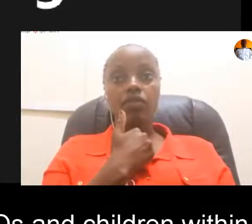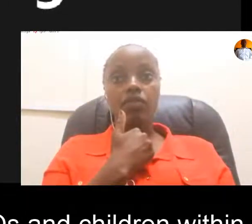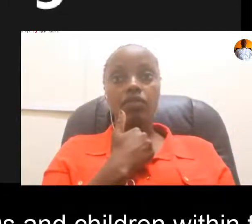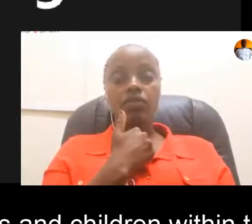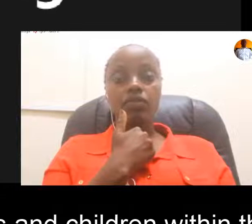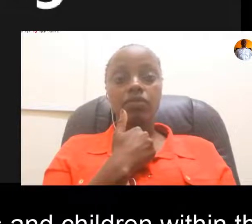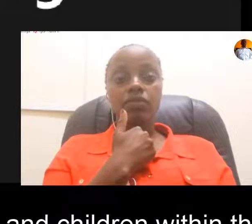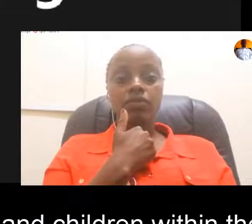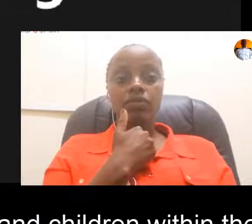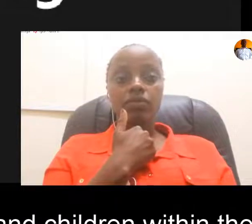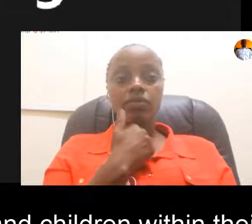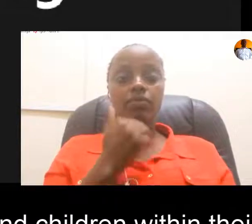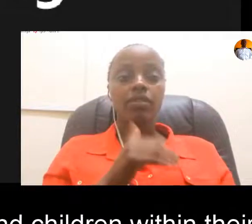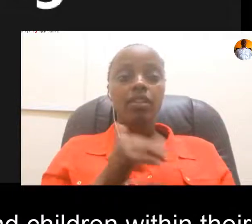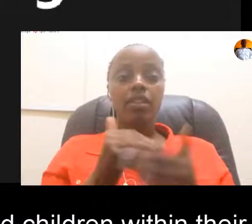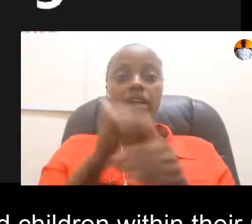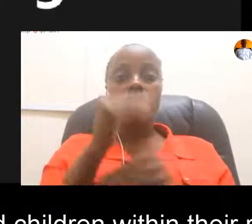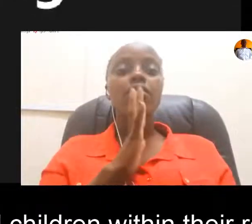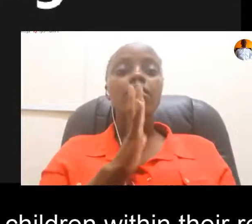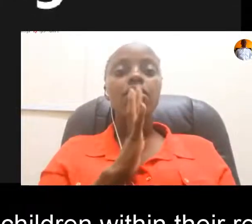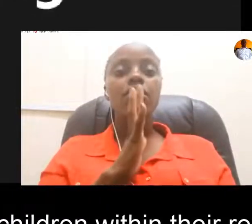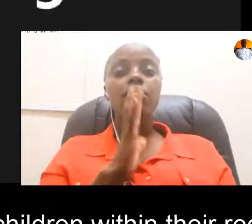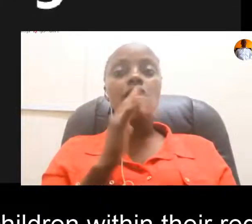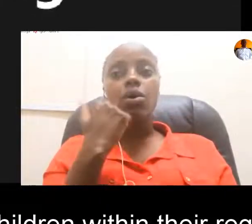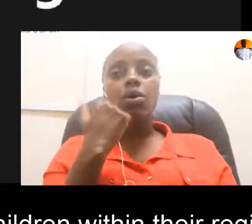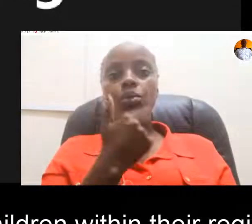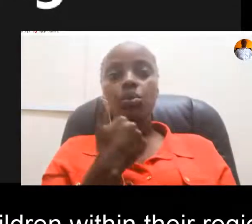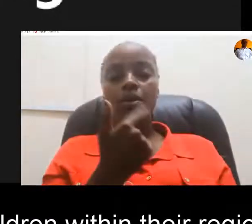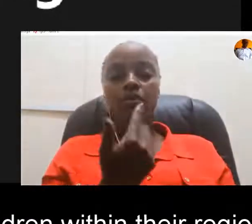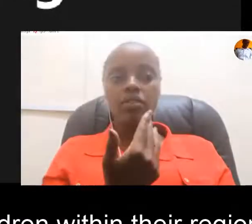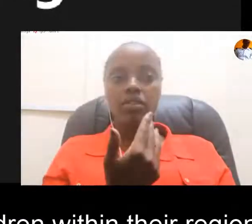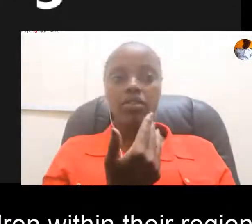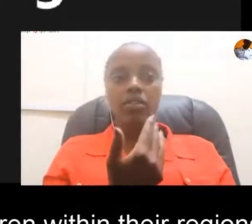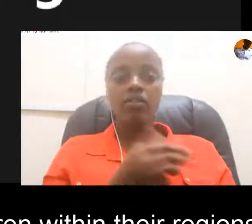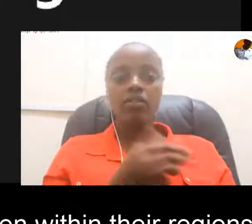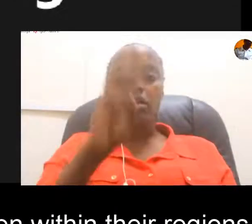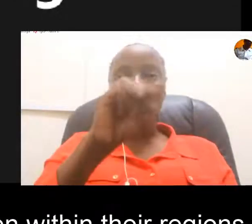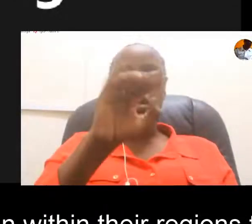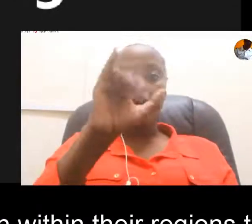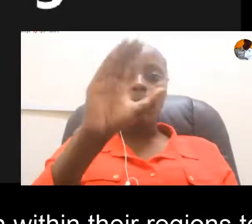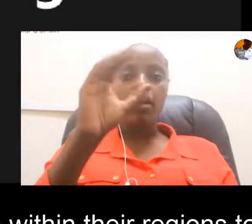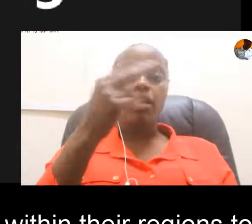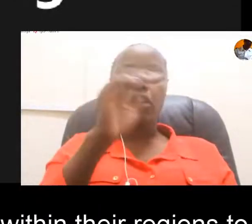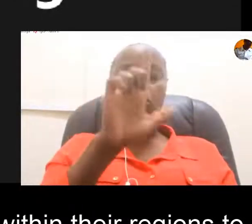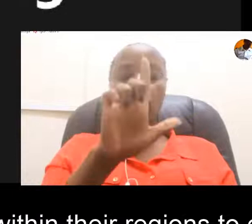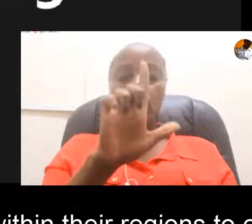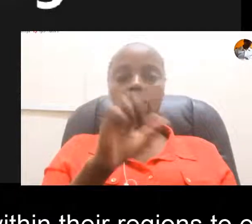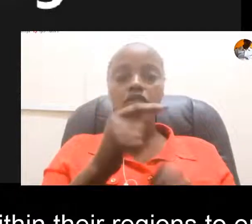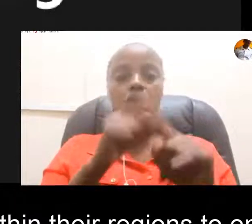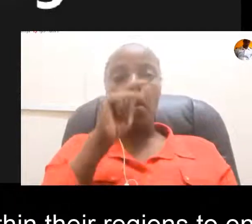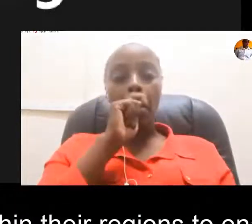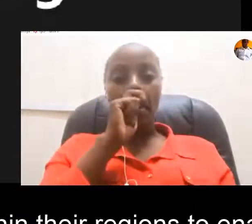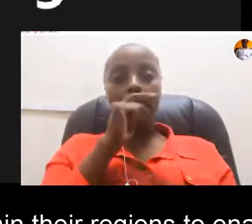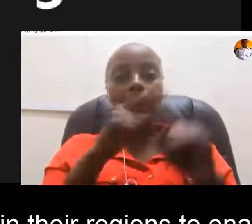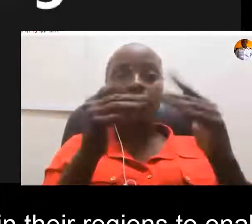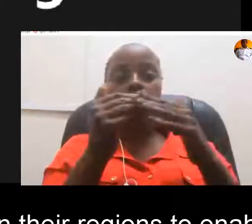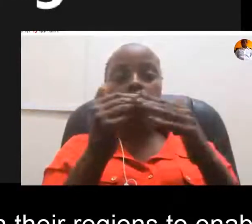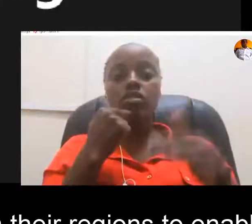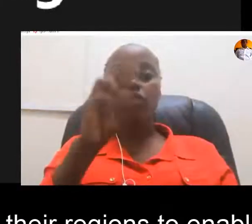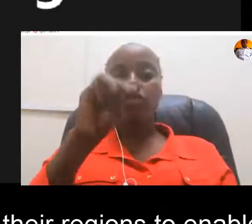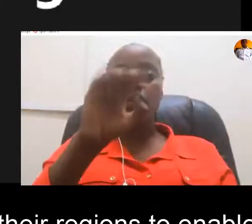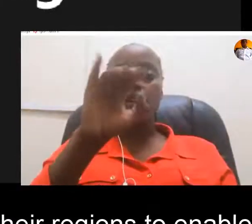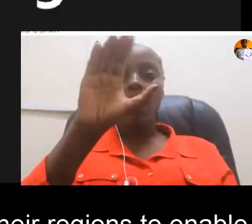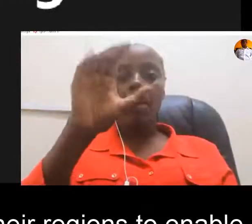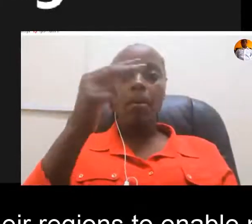speaker should have been Michael from Tanzania. But as we said, Michael was involved in